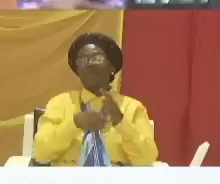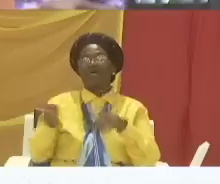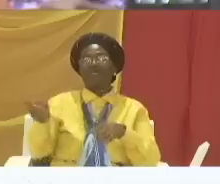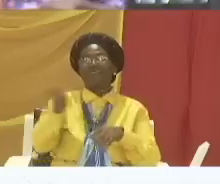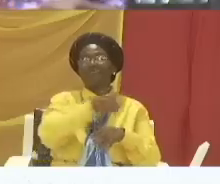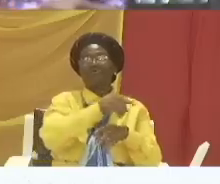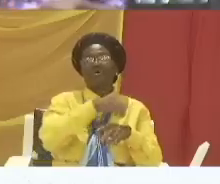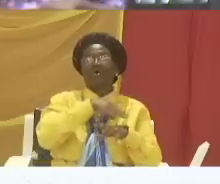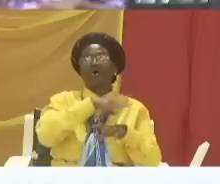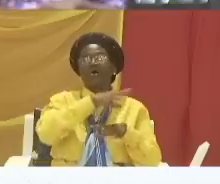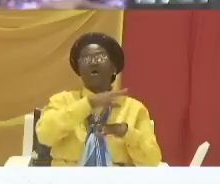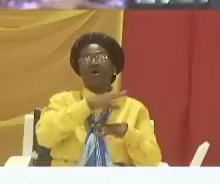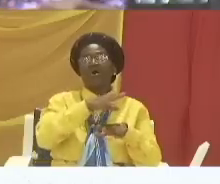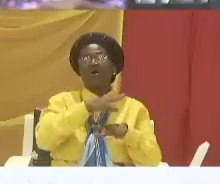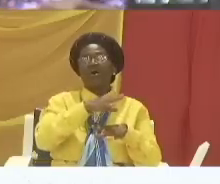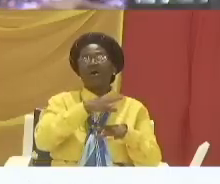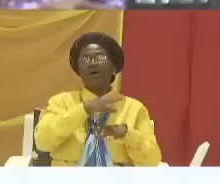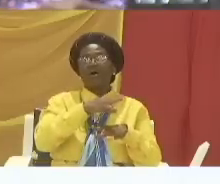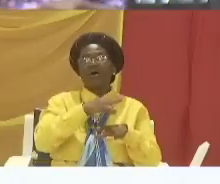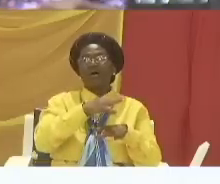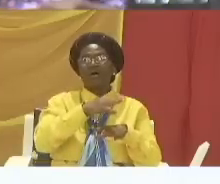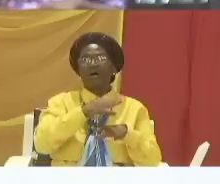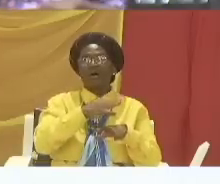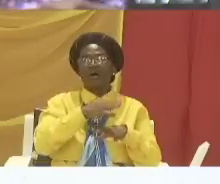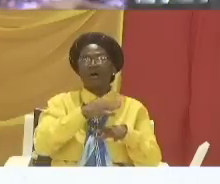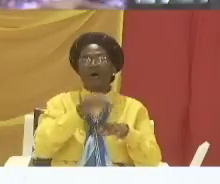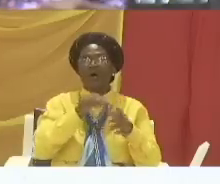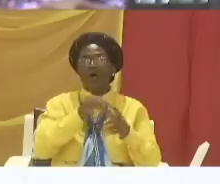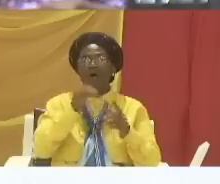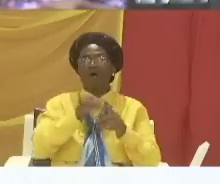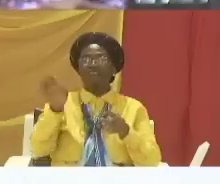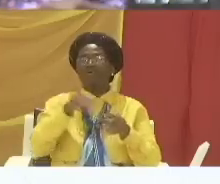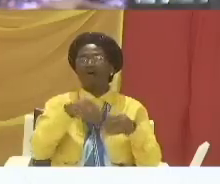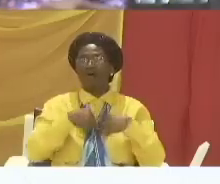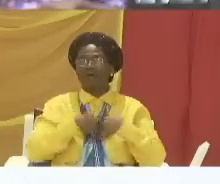or among your cattle.